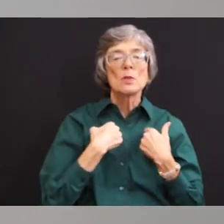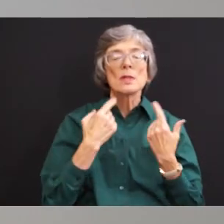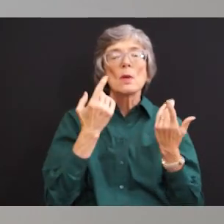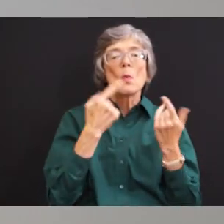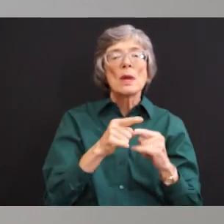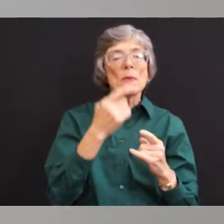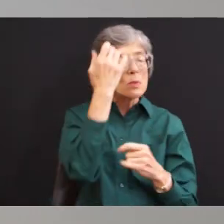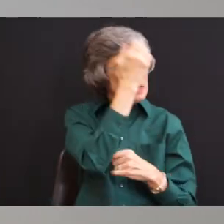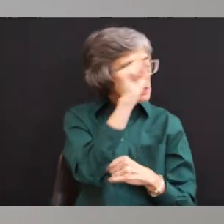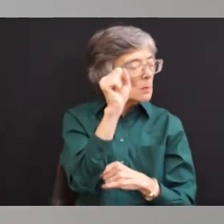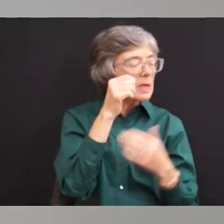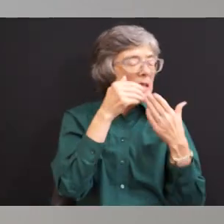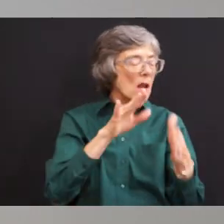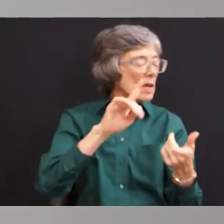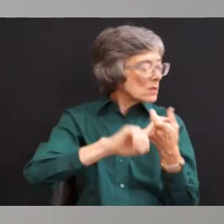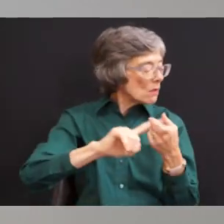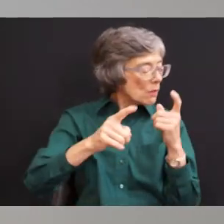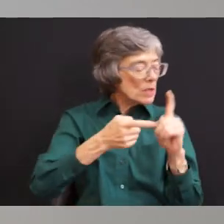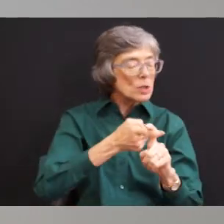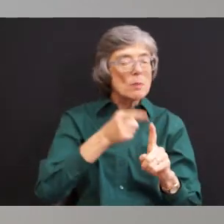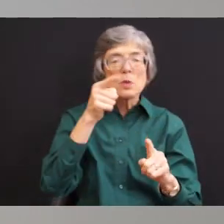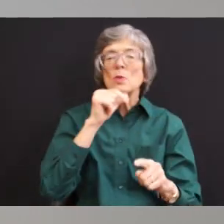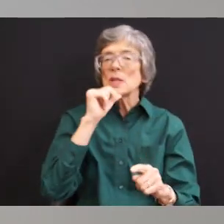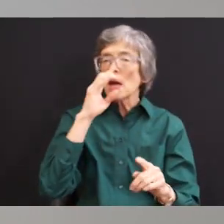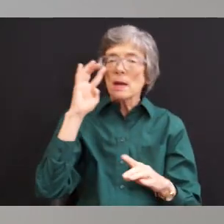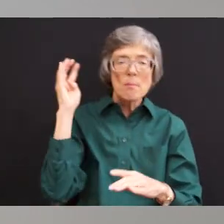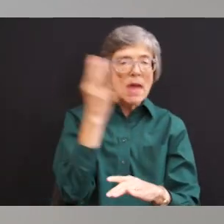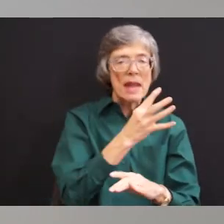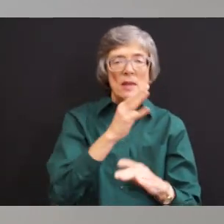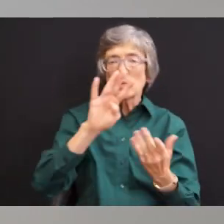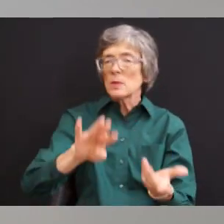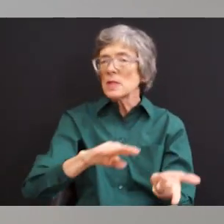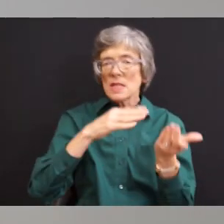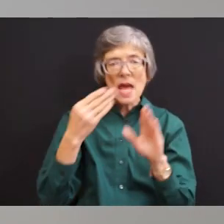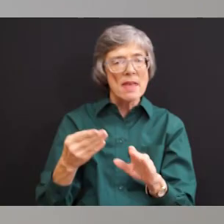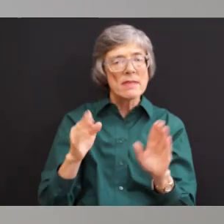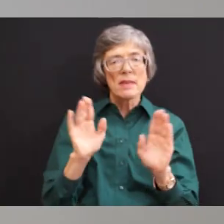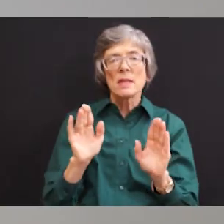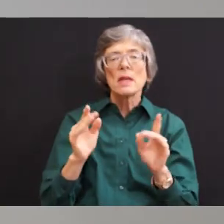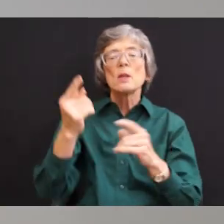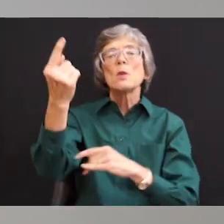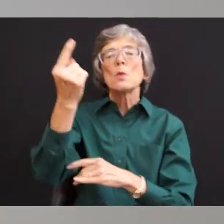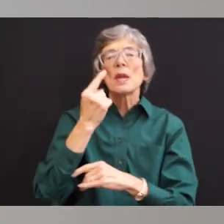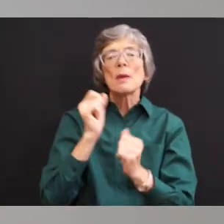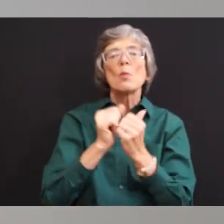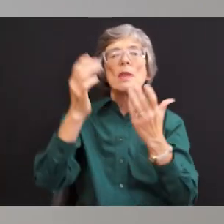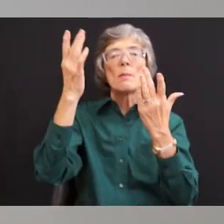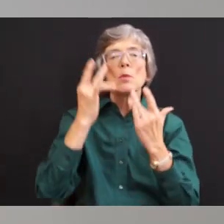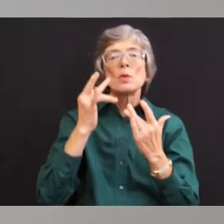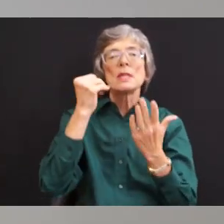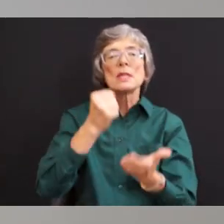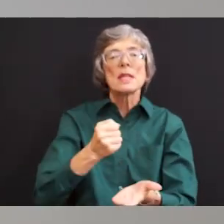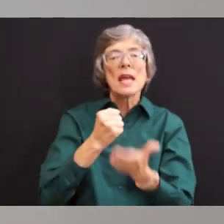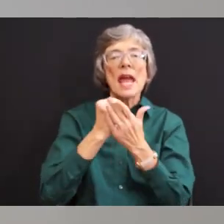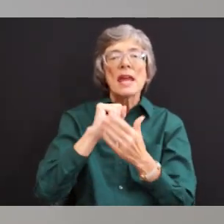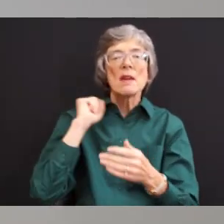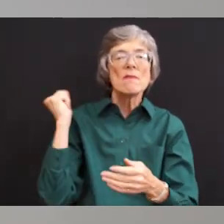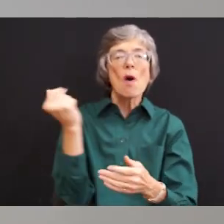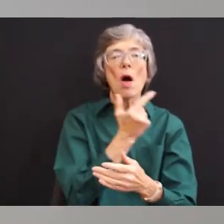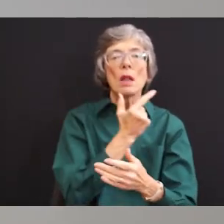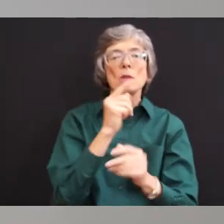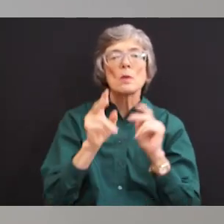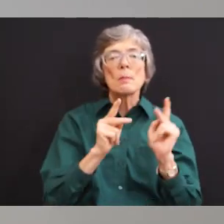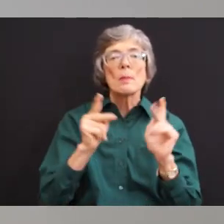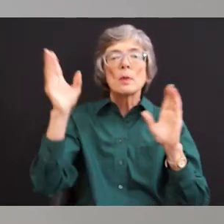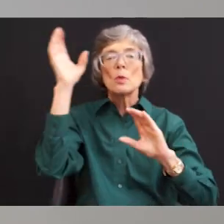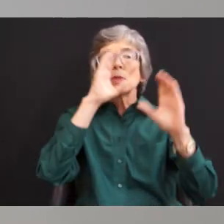had lost your friendship, you did not abandon him to the domain of death, for you came in mercy to the aid of all, so that those who seek might find